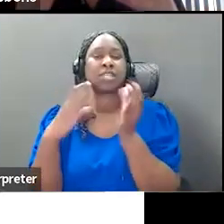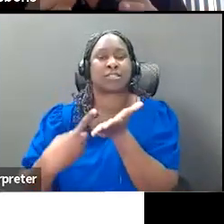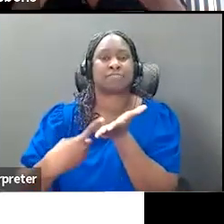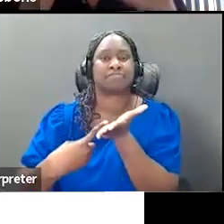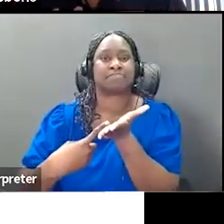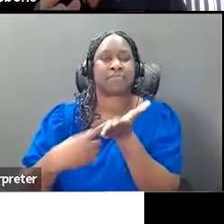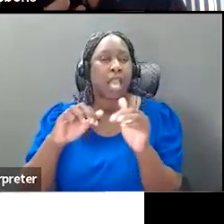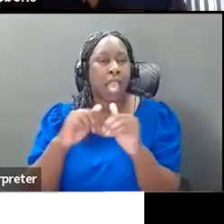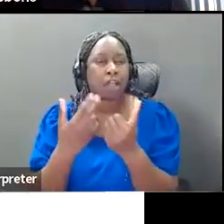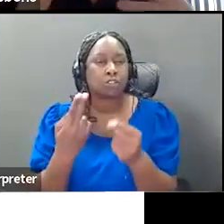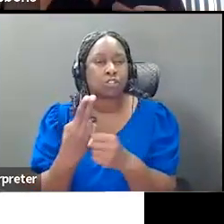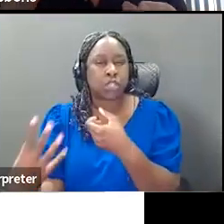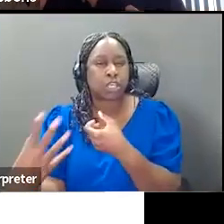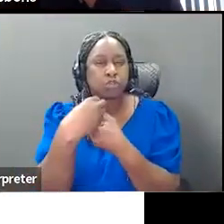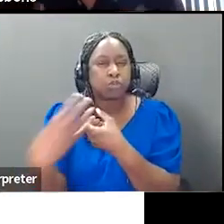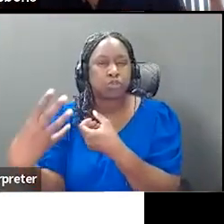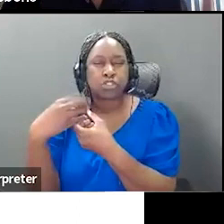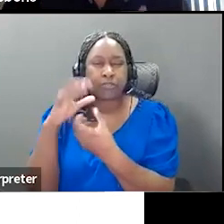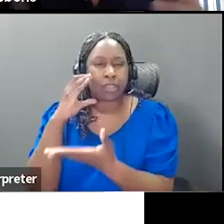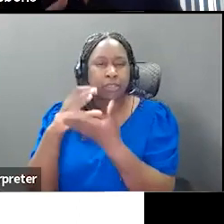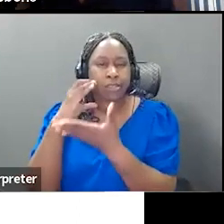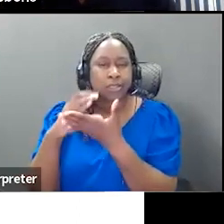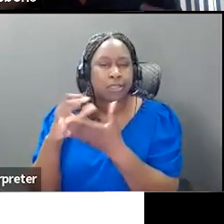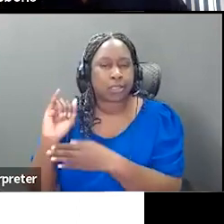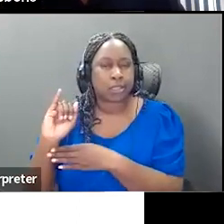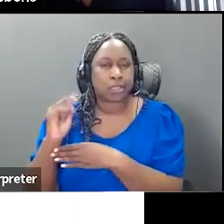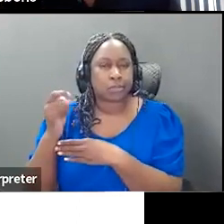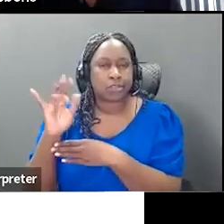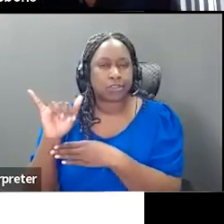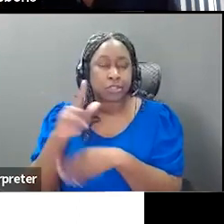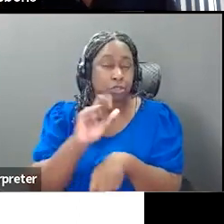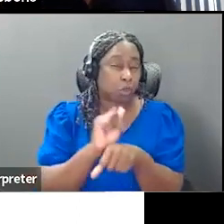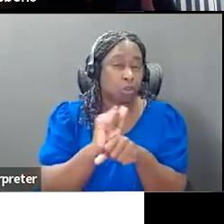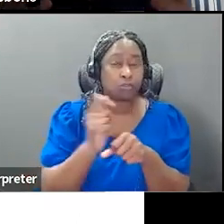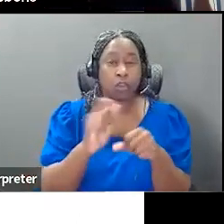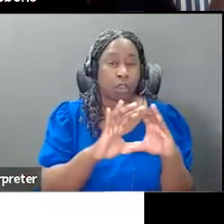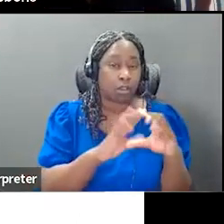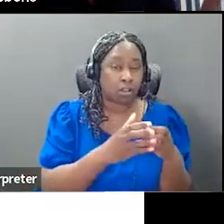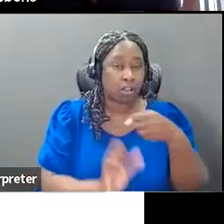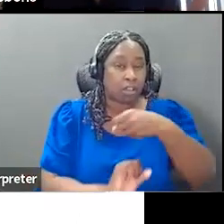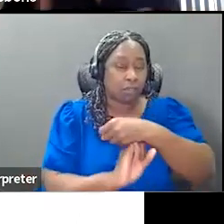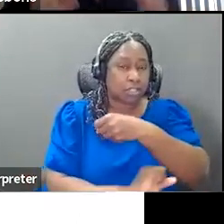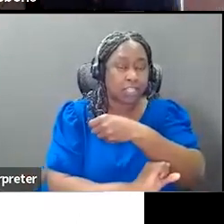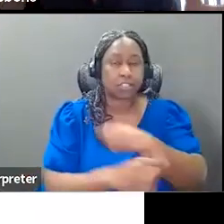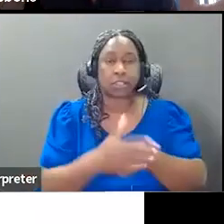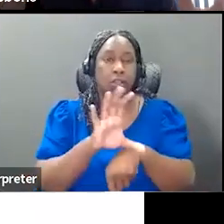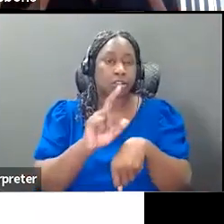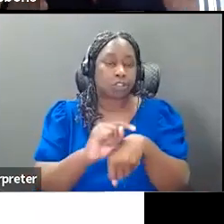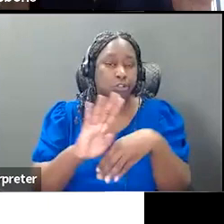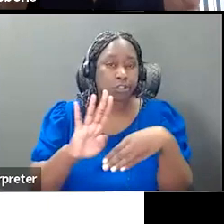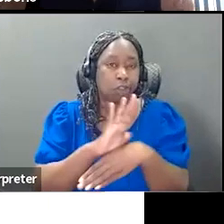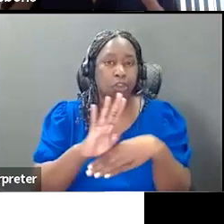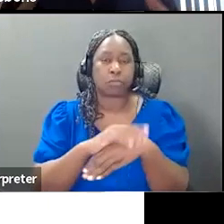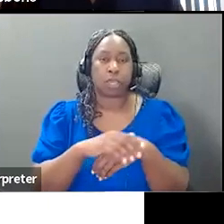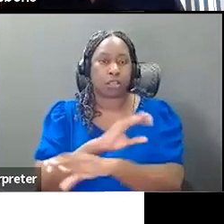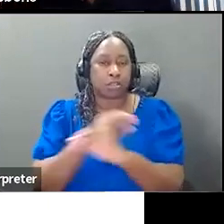use inclusive imagery for social sector work. So you're working at a foundation, nonprofit, or perhaps a consulting firm that supports those organizations. And we're going to talk about